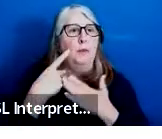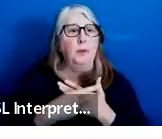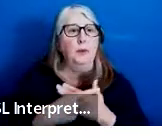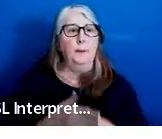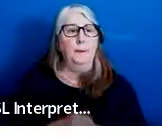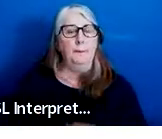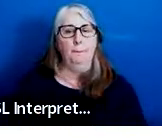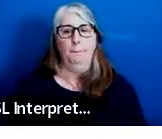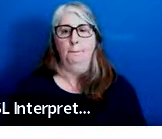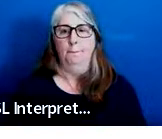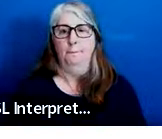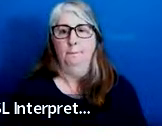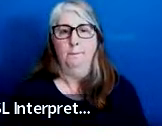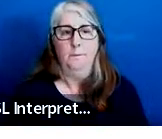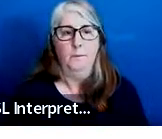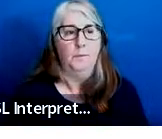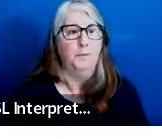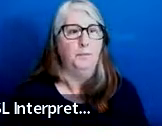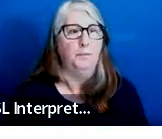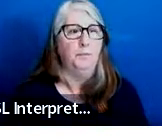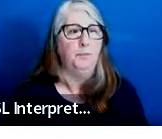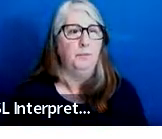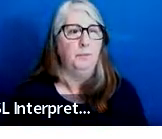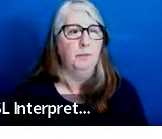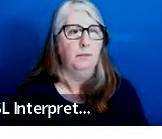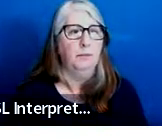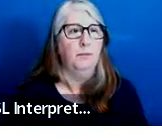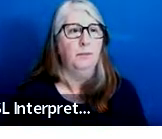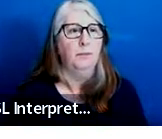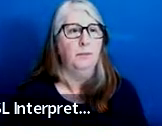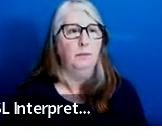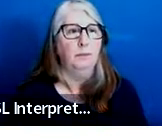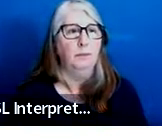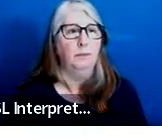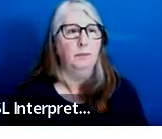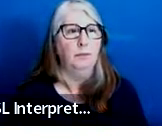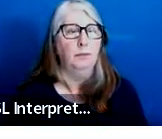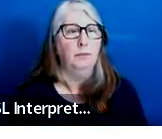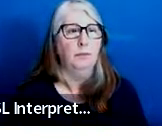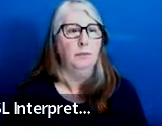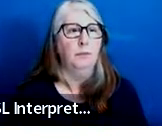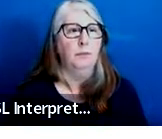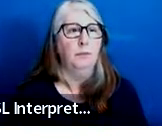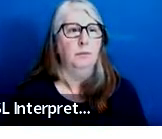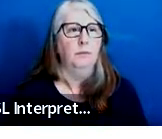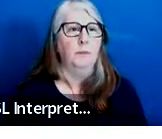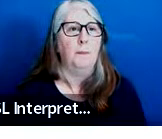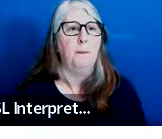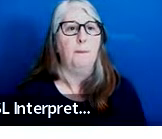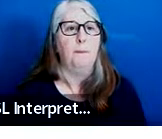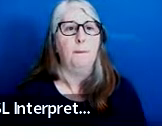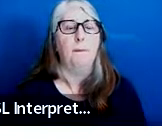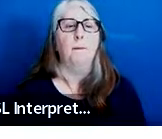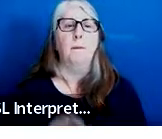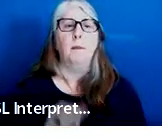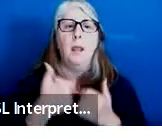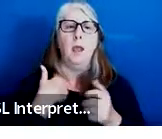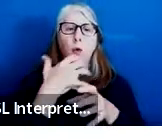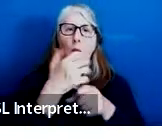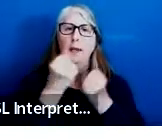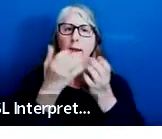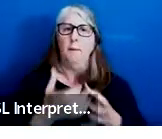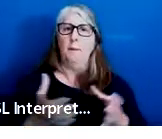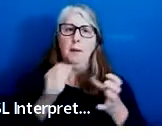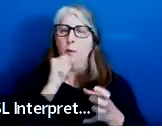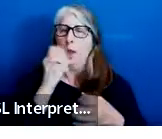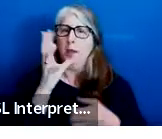Awesome. Second question, how do we get a kitchen pail? It did not come with my green bin. And I can jump in there